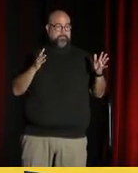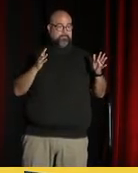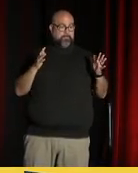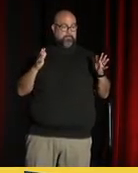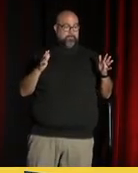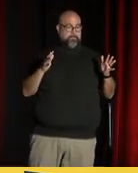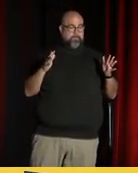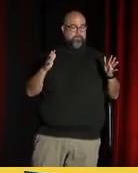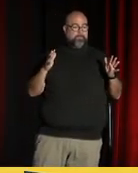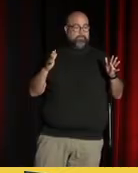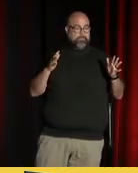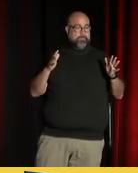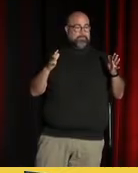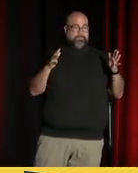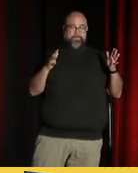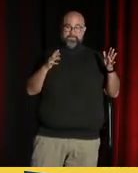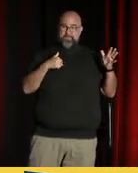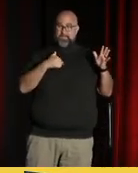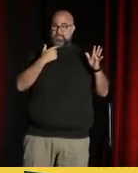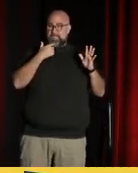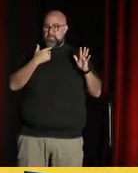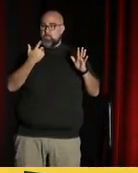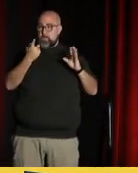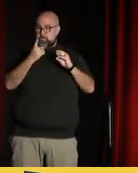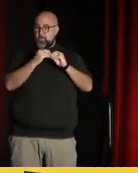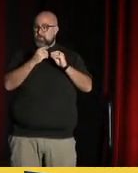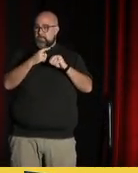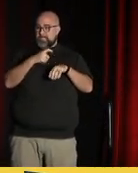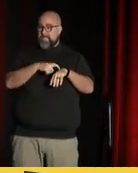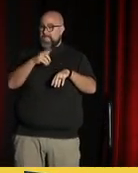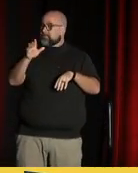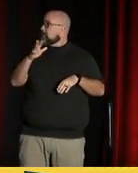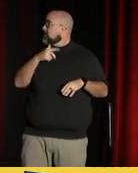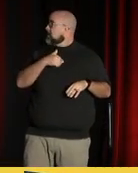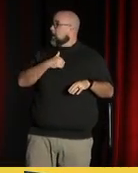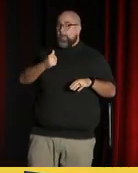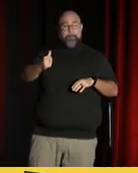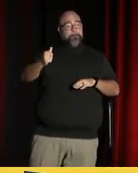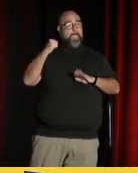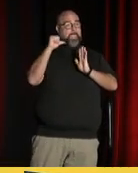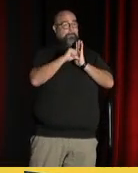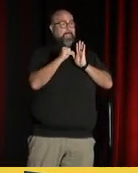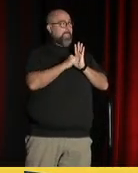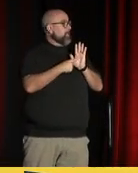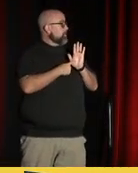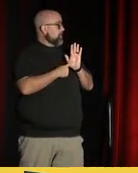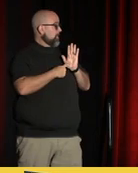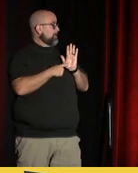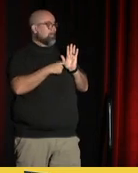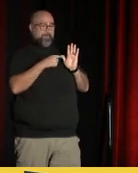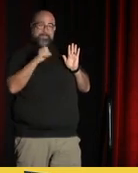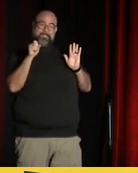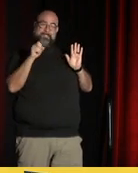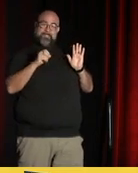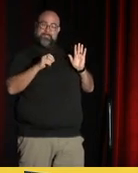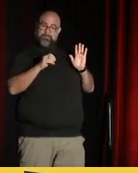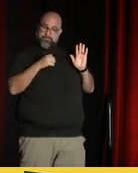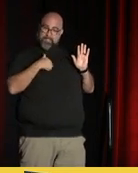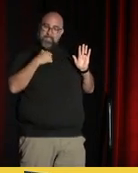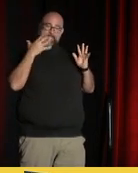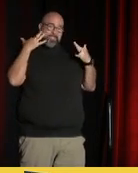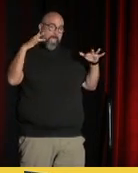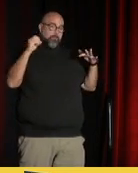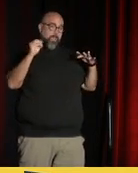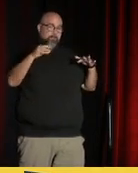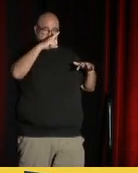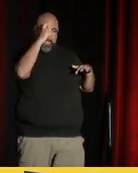All right, let's take a look at it one more time. Back page, The Sounds of Summer. Who can tell me what's on the